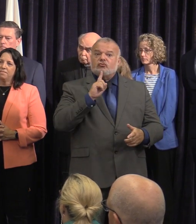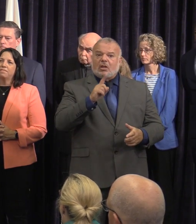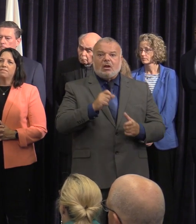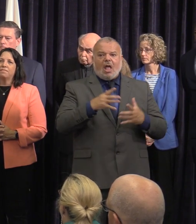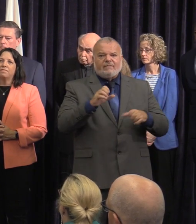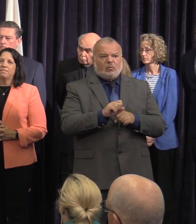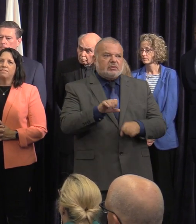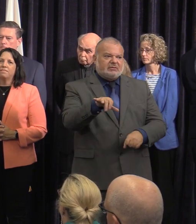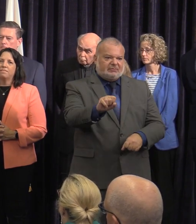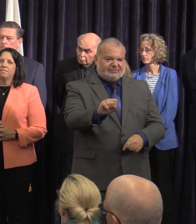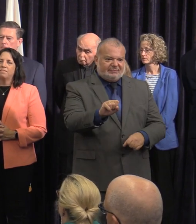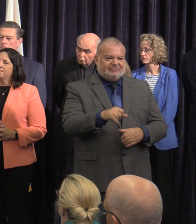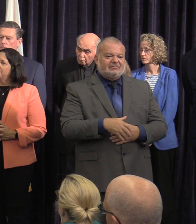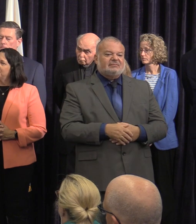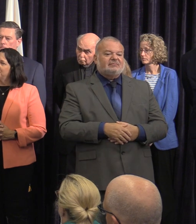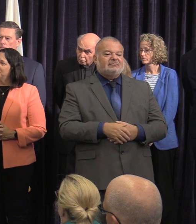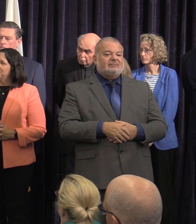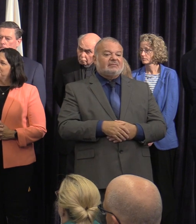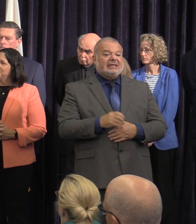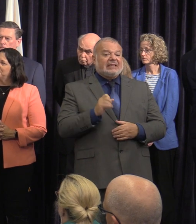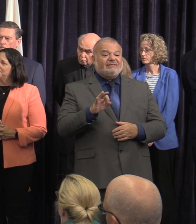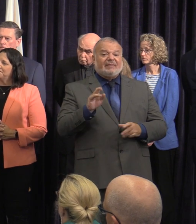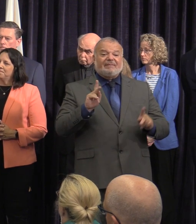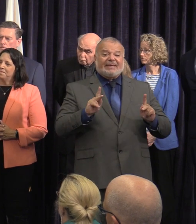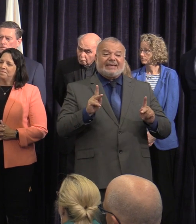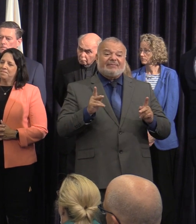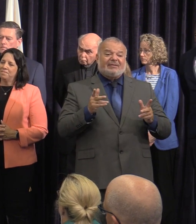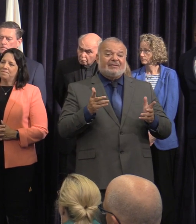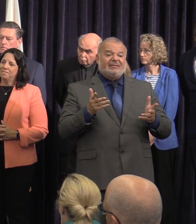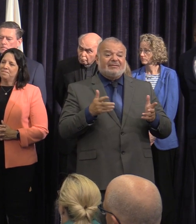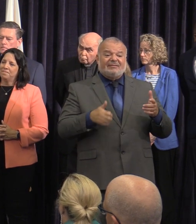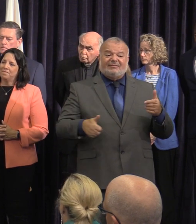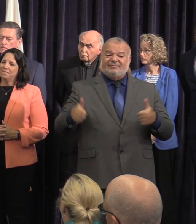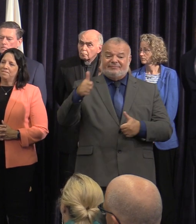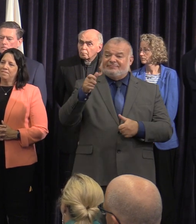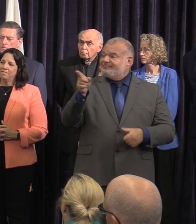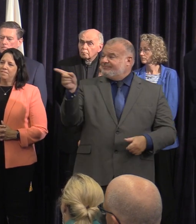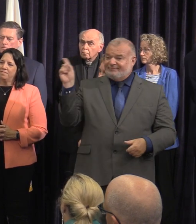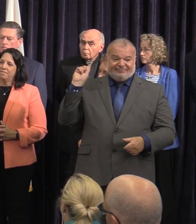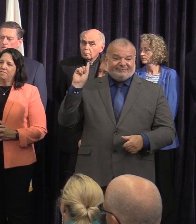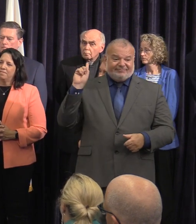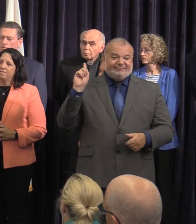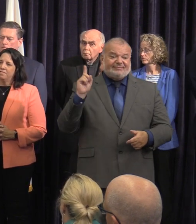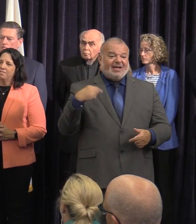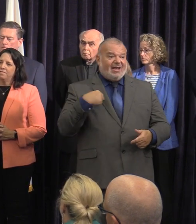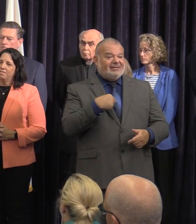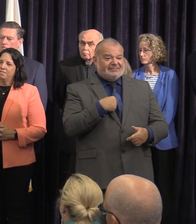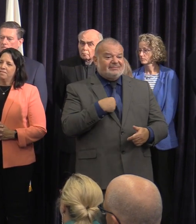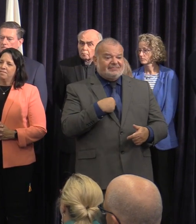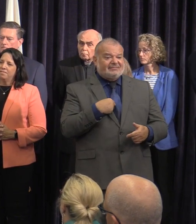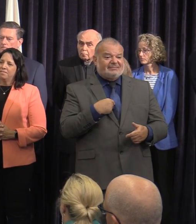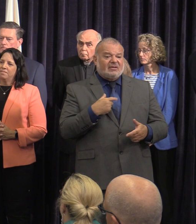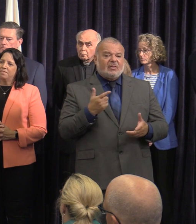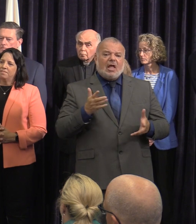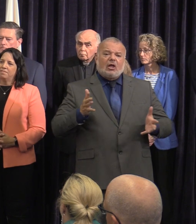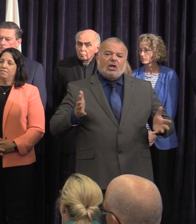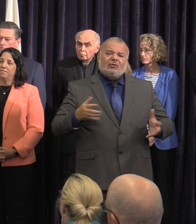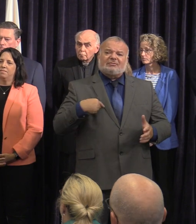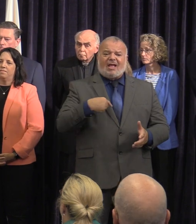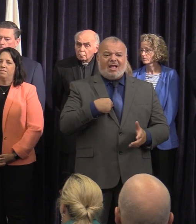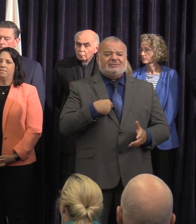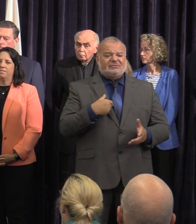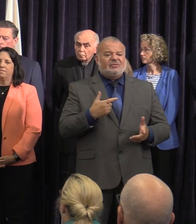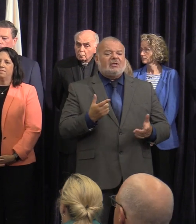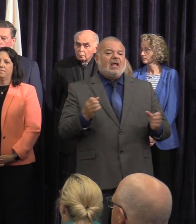When people want to do it, and when we have administration that support us, that encourage us and fight with